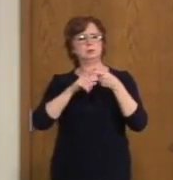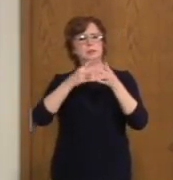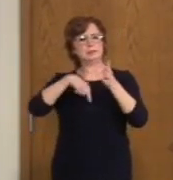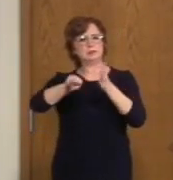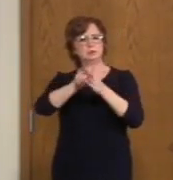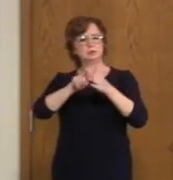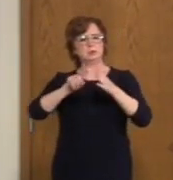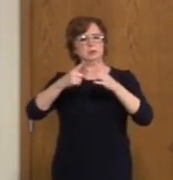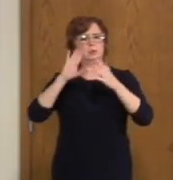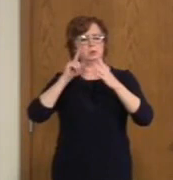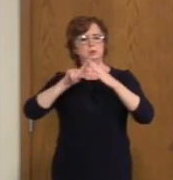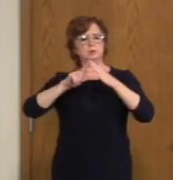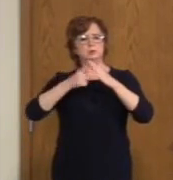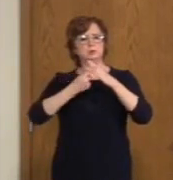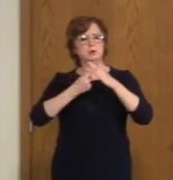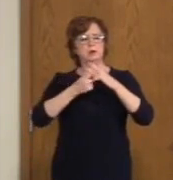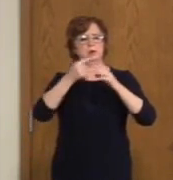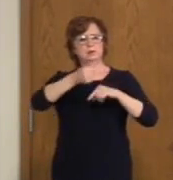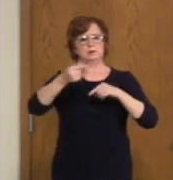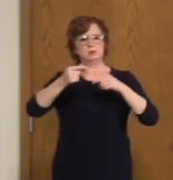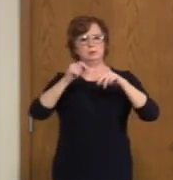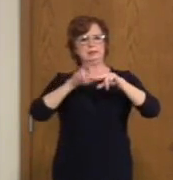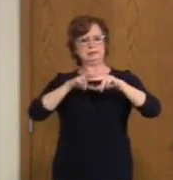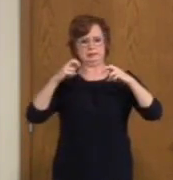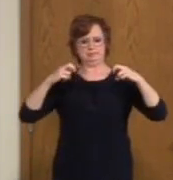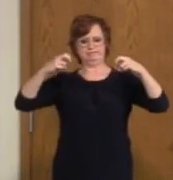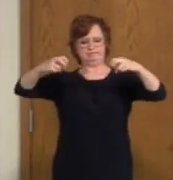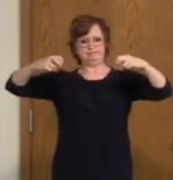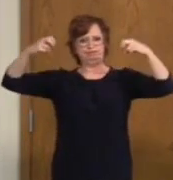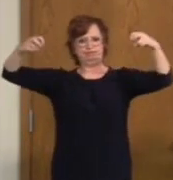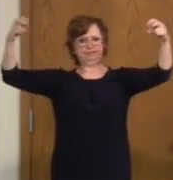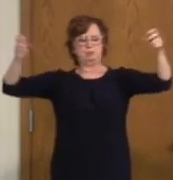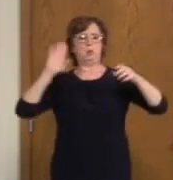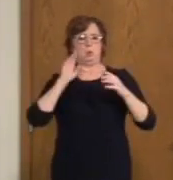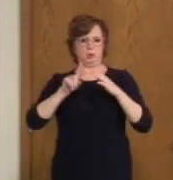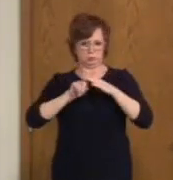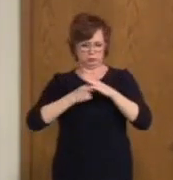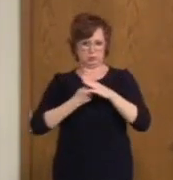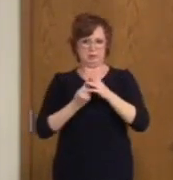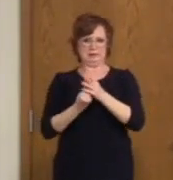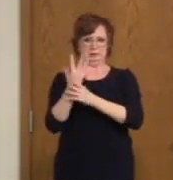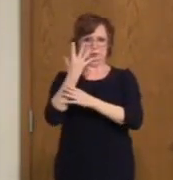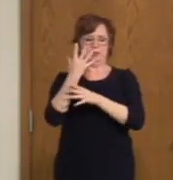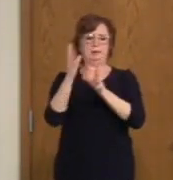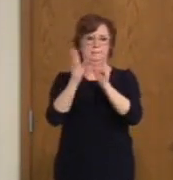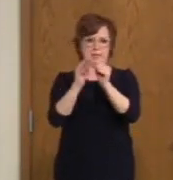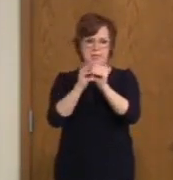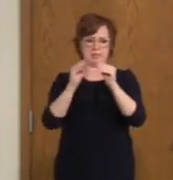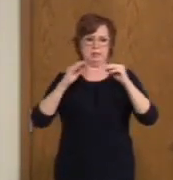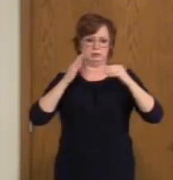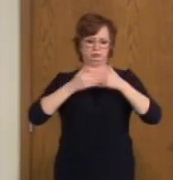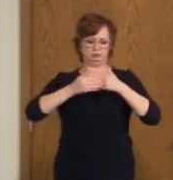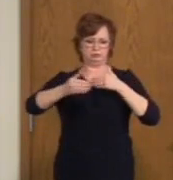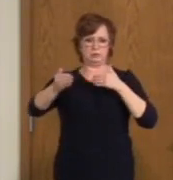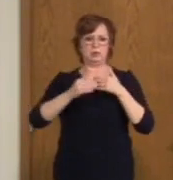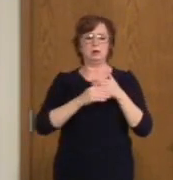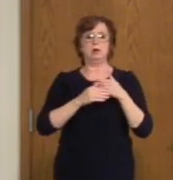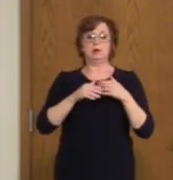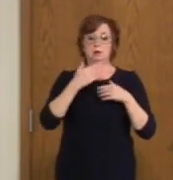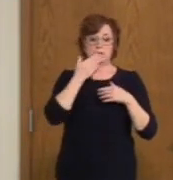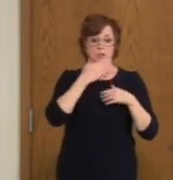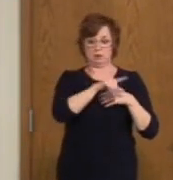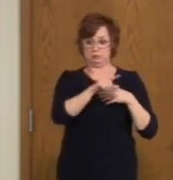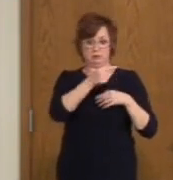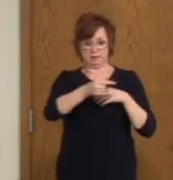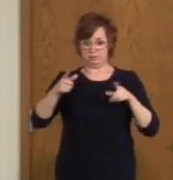want to thank both the government and the opposition House leaders for all of the work that they've been doing behind the scenes to ensure that session is